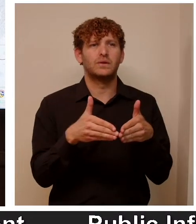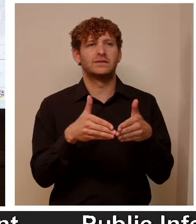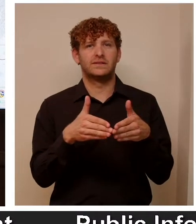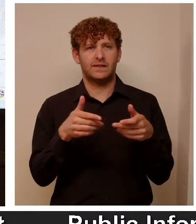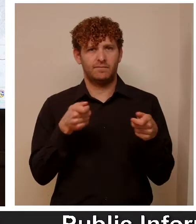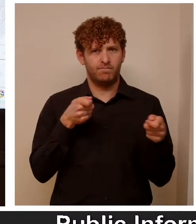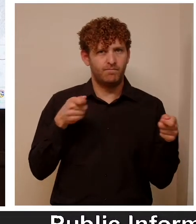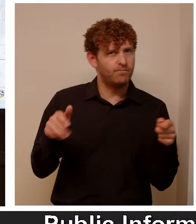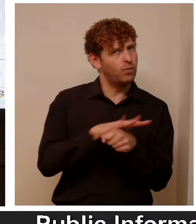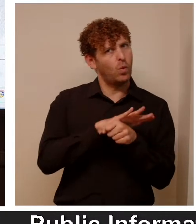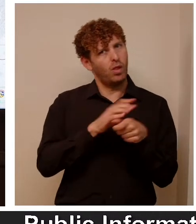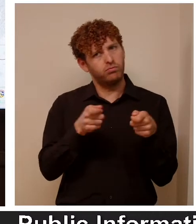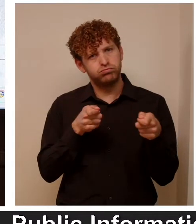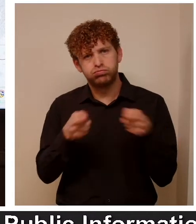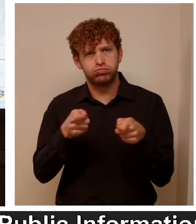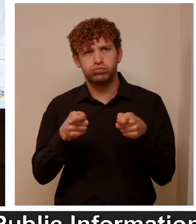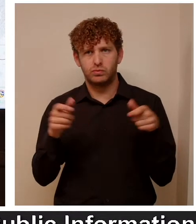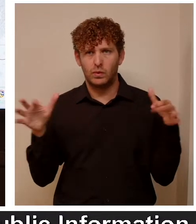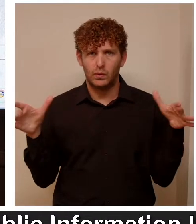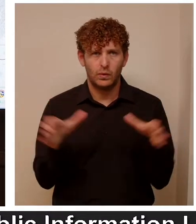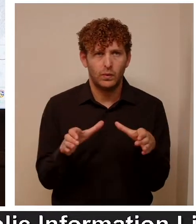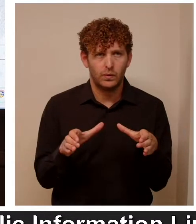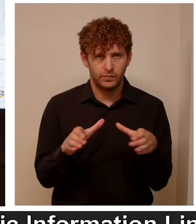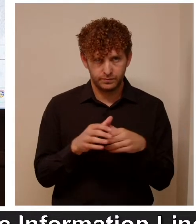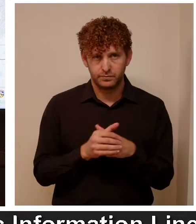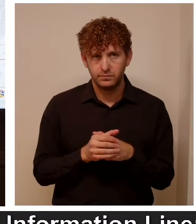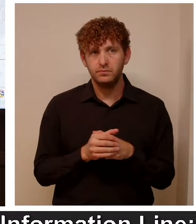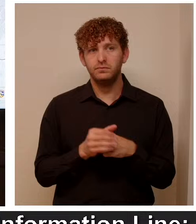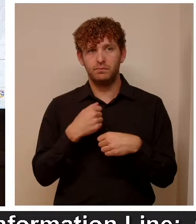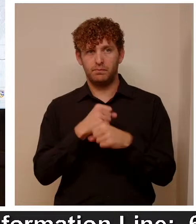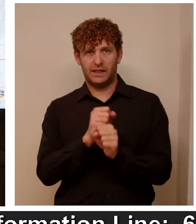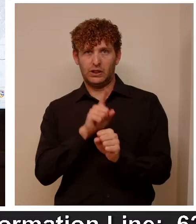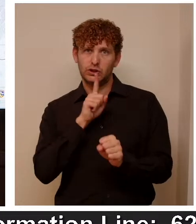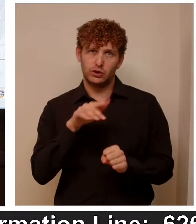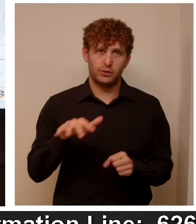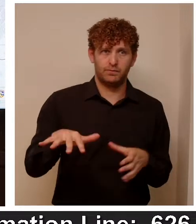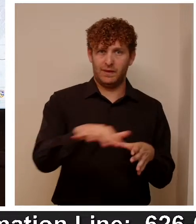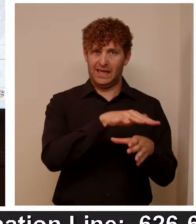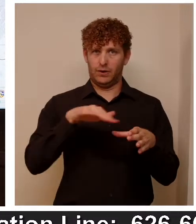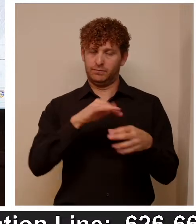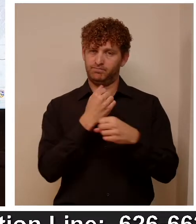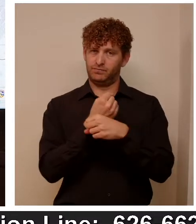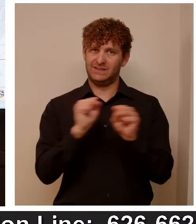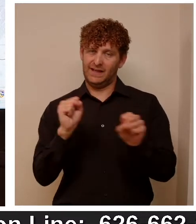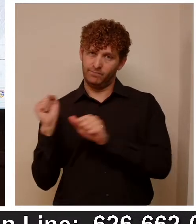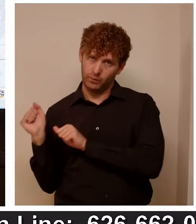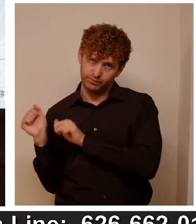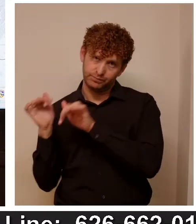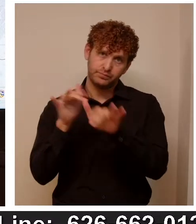as well as ensuring that we make those areas safe so that repopulation can happen.